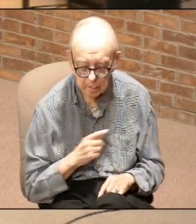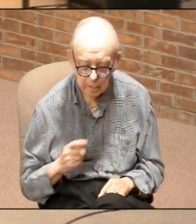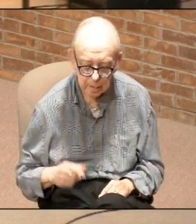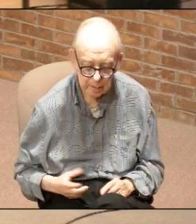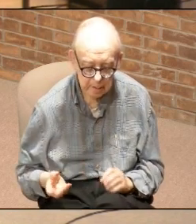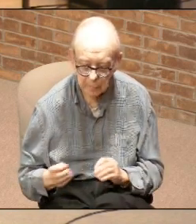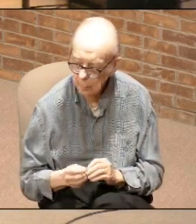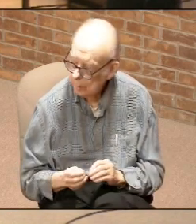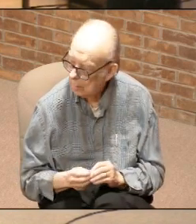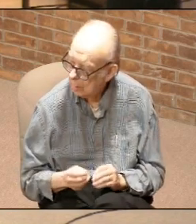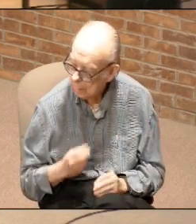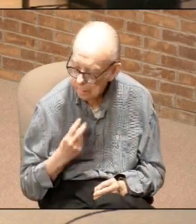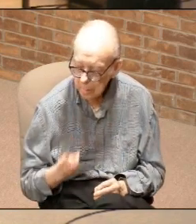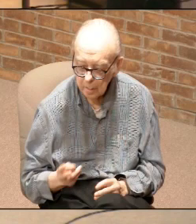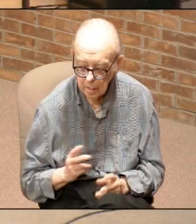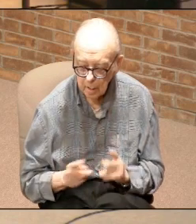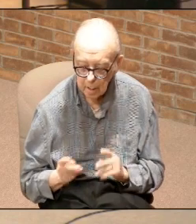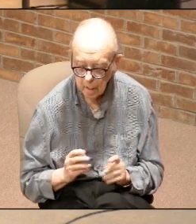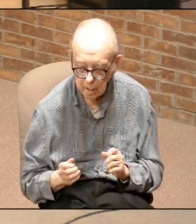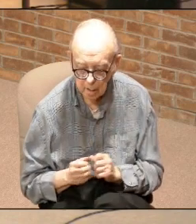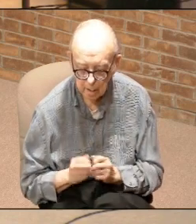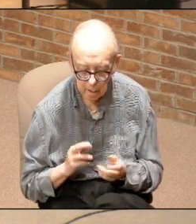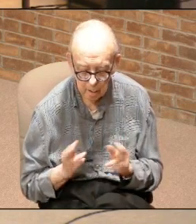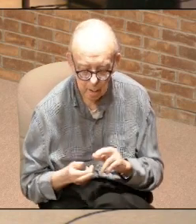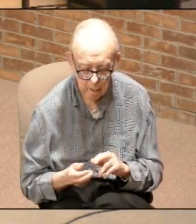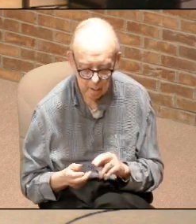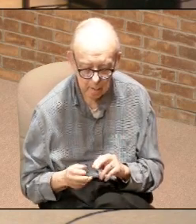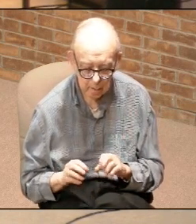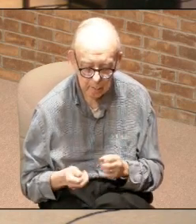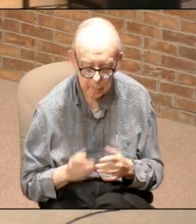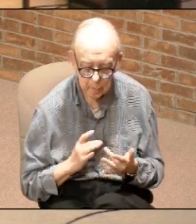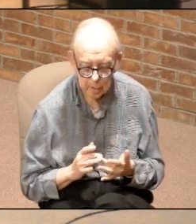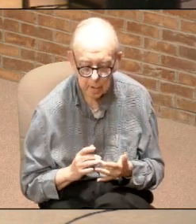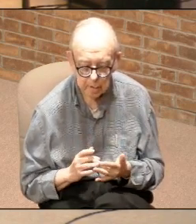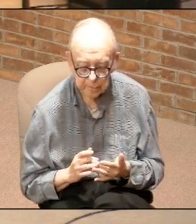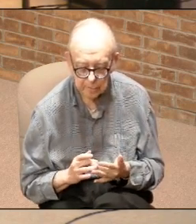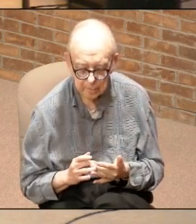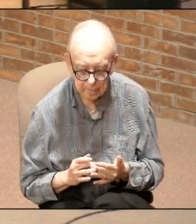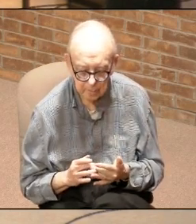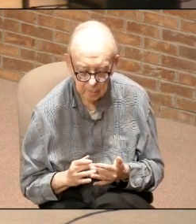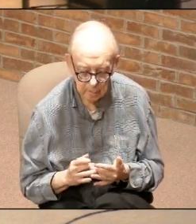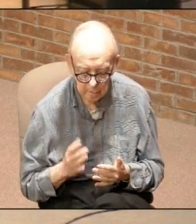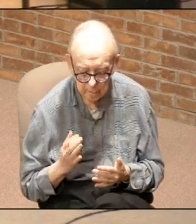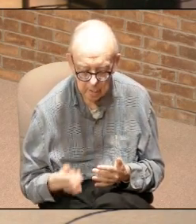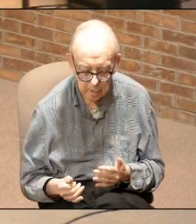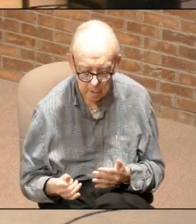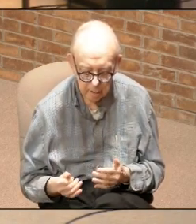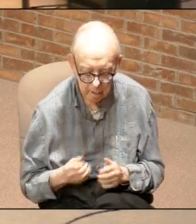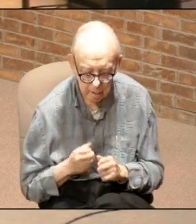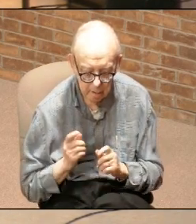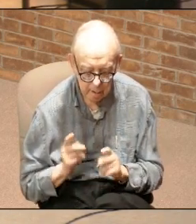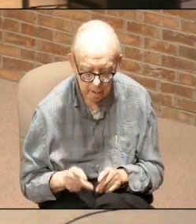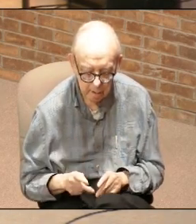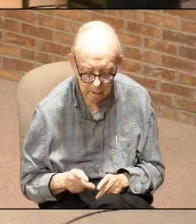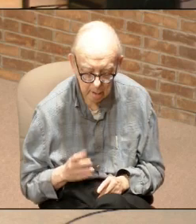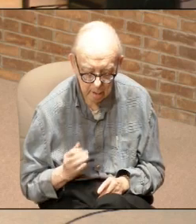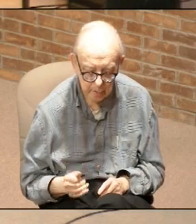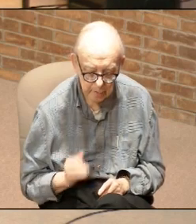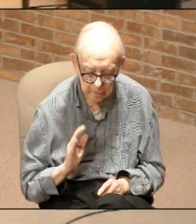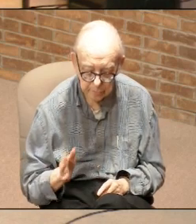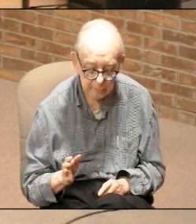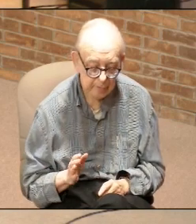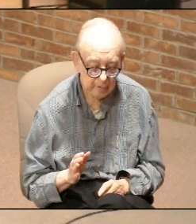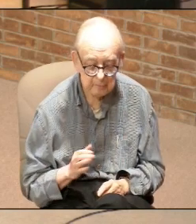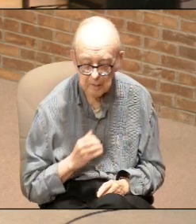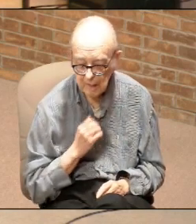anymore you don't see people with repentance with broken hearts because everybody's coming because of their agenda